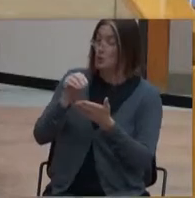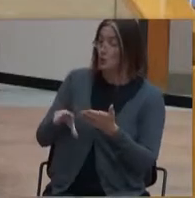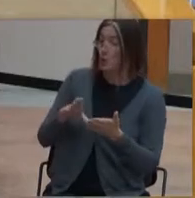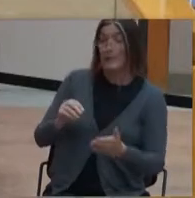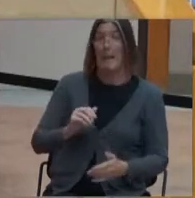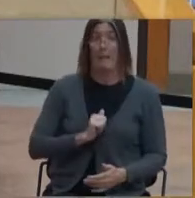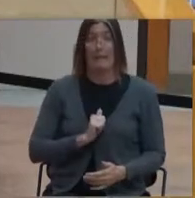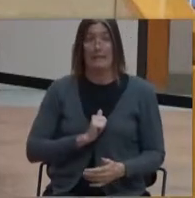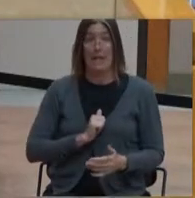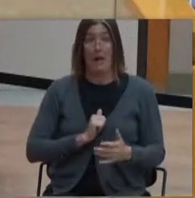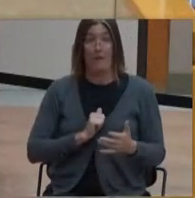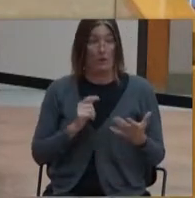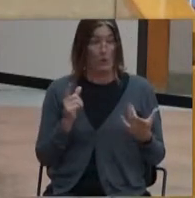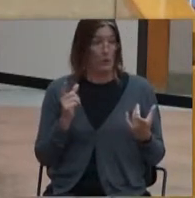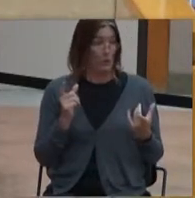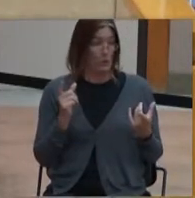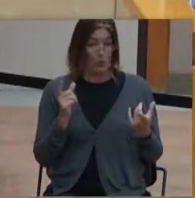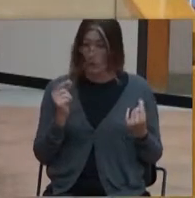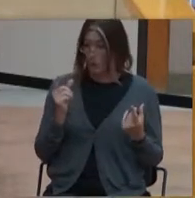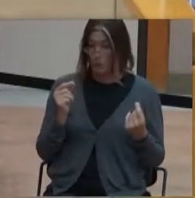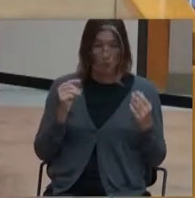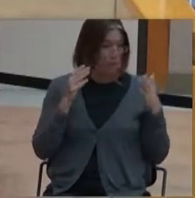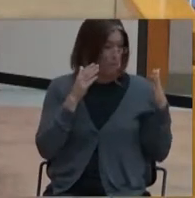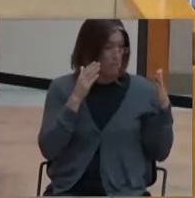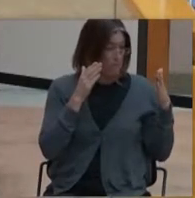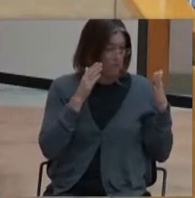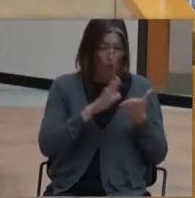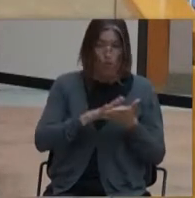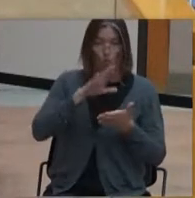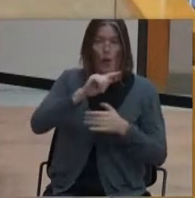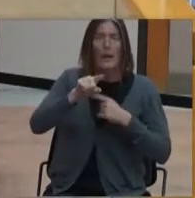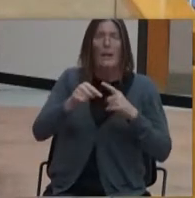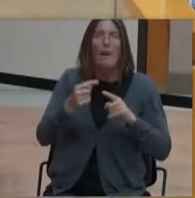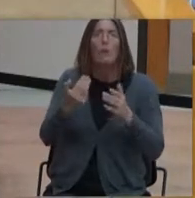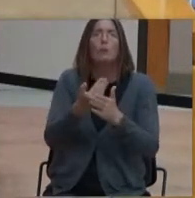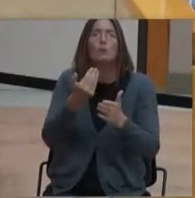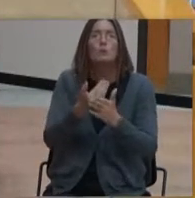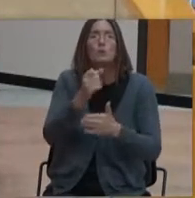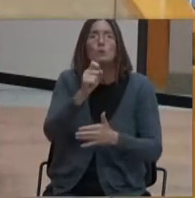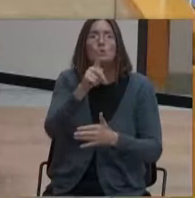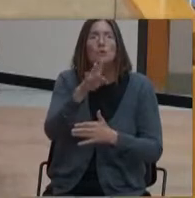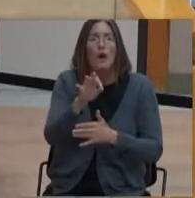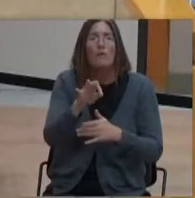the students and I are focusing on learning about new stuff, but also trying to figure out what we're going to do.